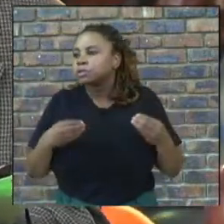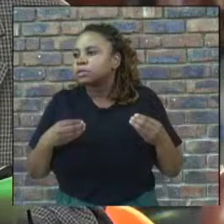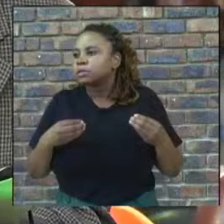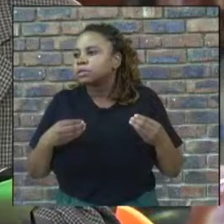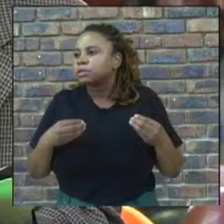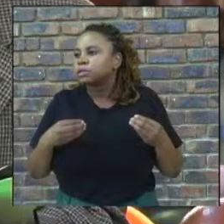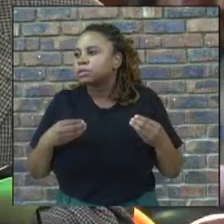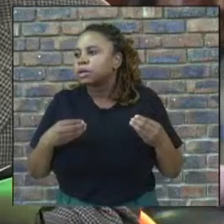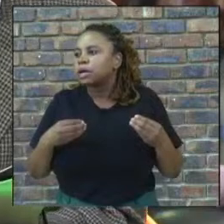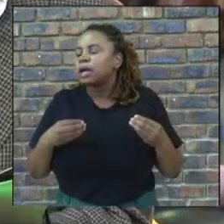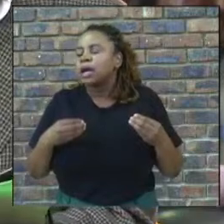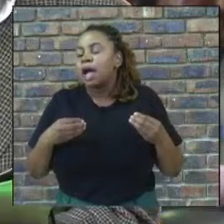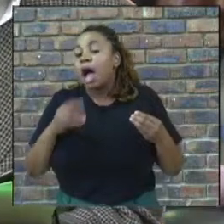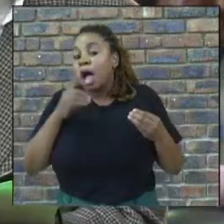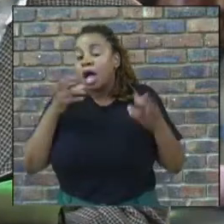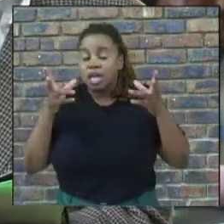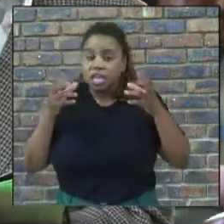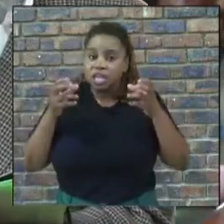practices